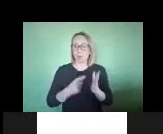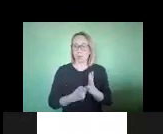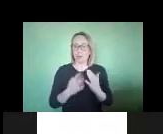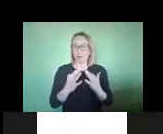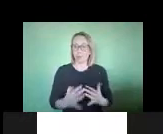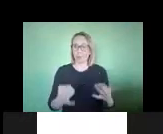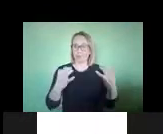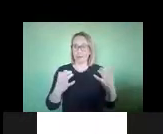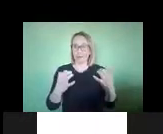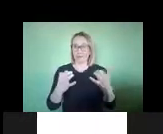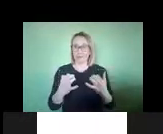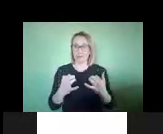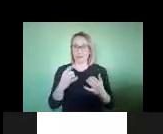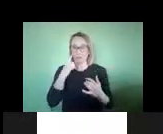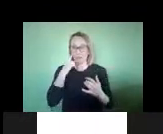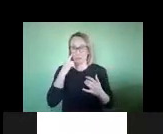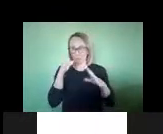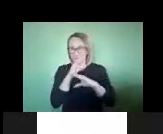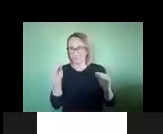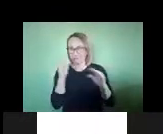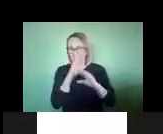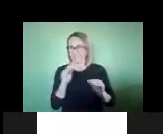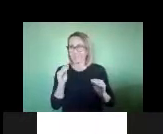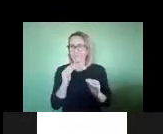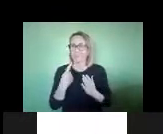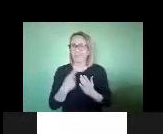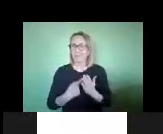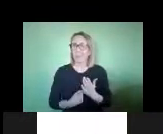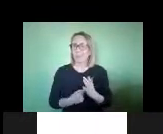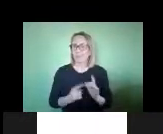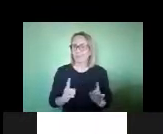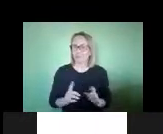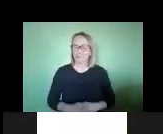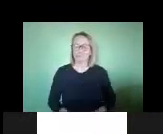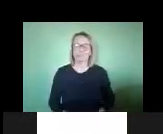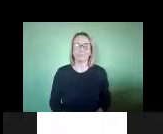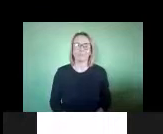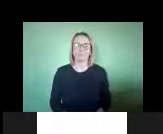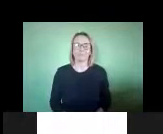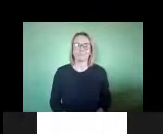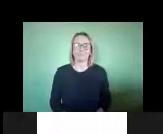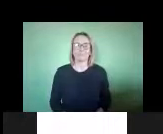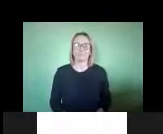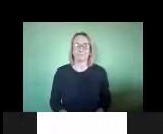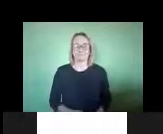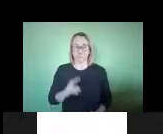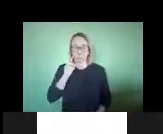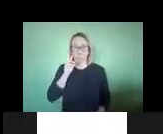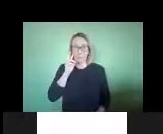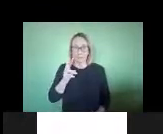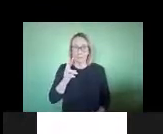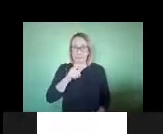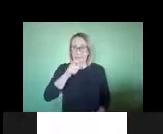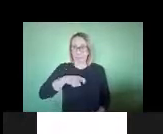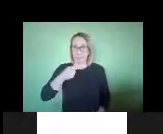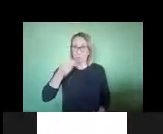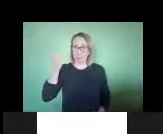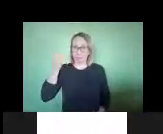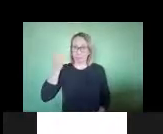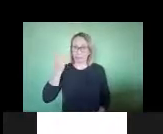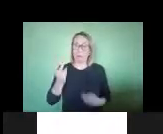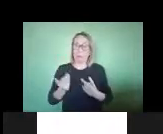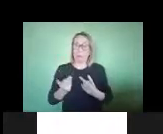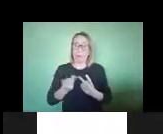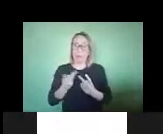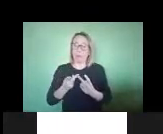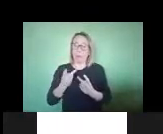it would be useful to make you aware of how webinars operate. During the webinar, you will just see the speakers, not the other